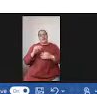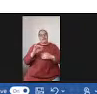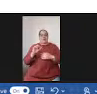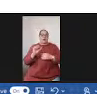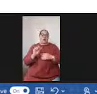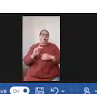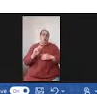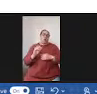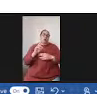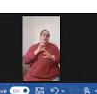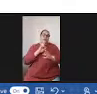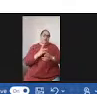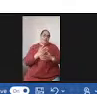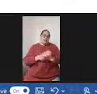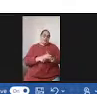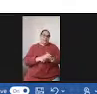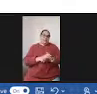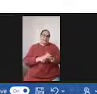responded.